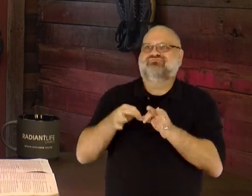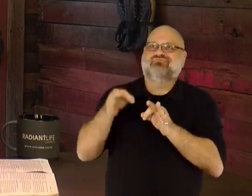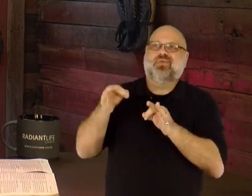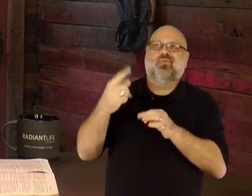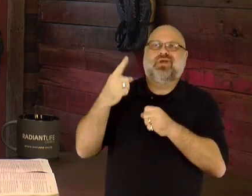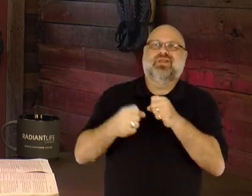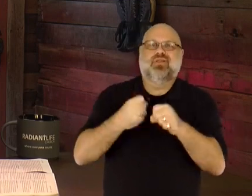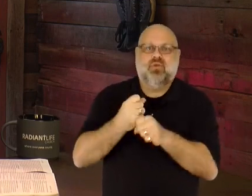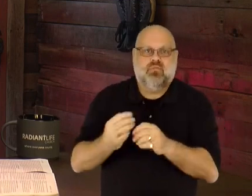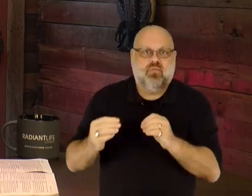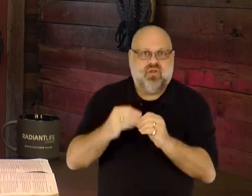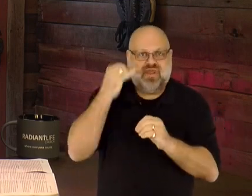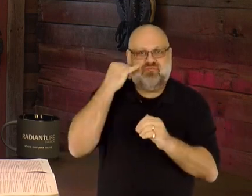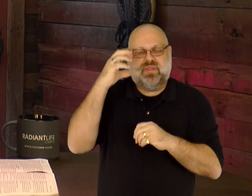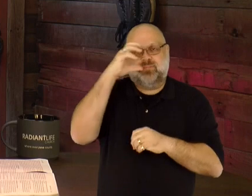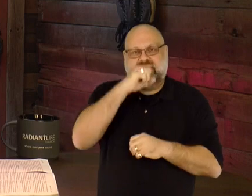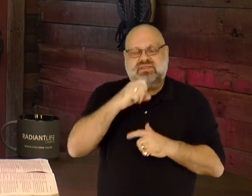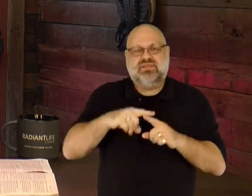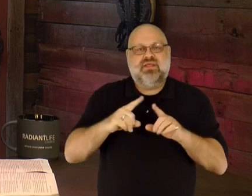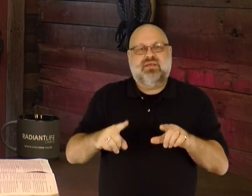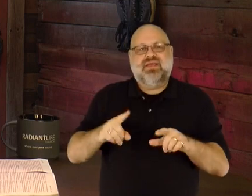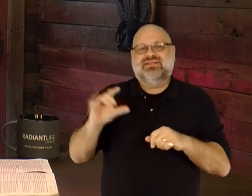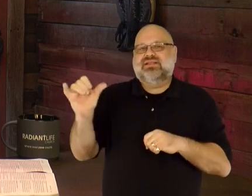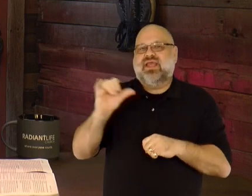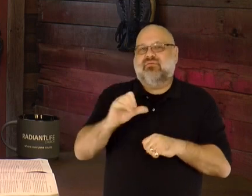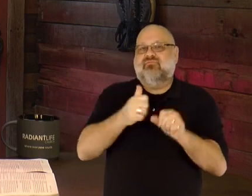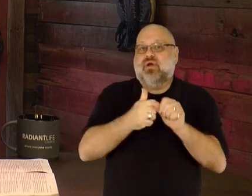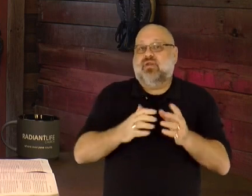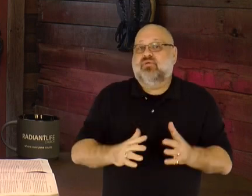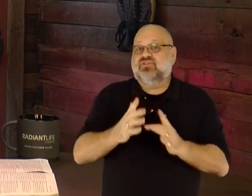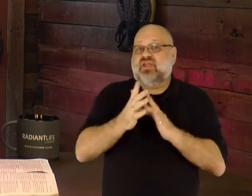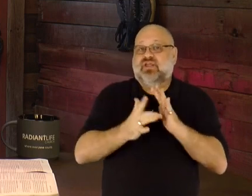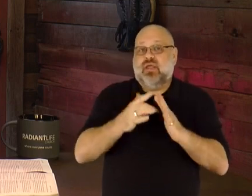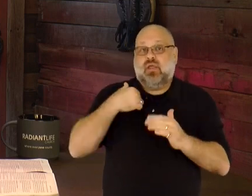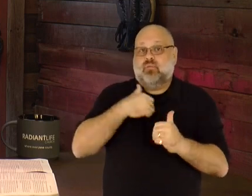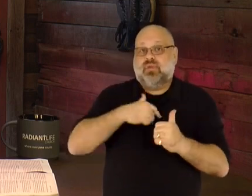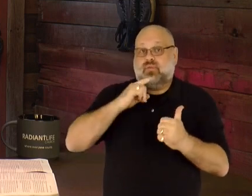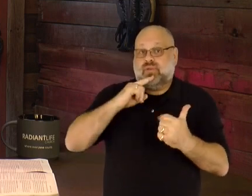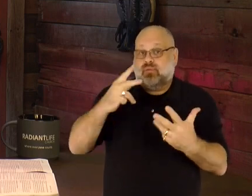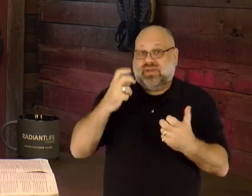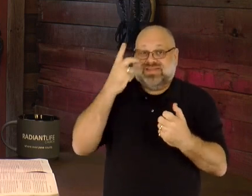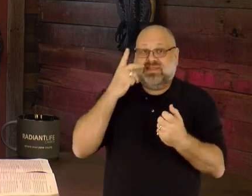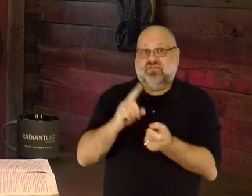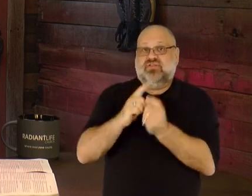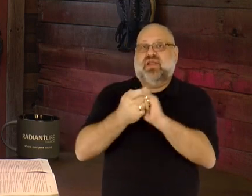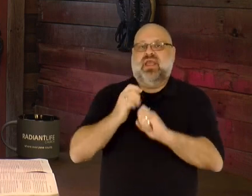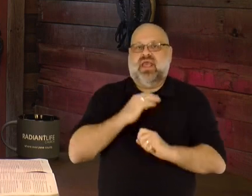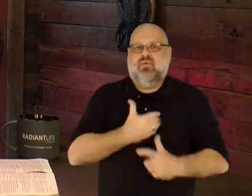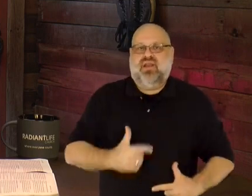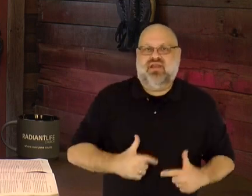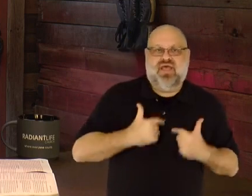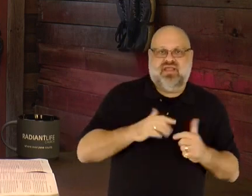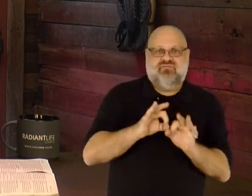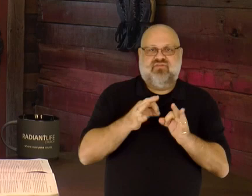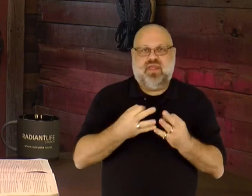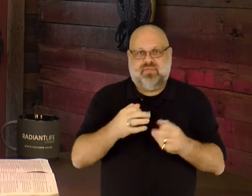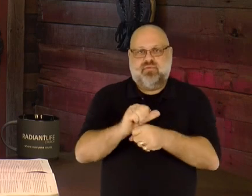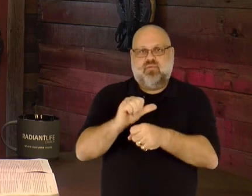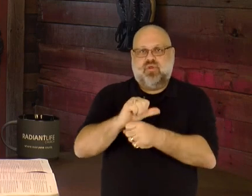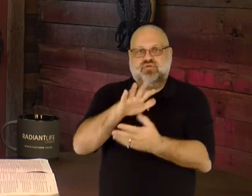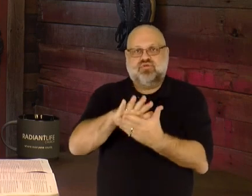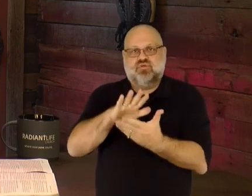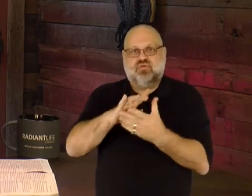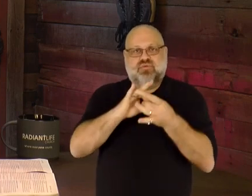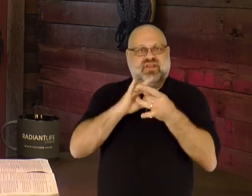as followers of Jesus, if we really want to see a turnaround in our lives, families, work, school, relationships, church,